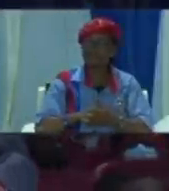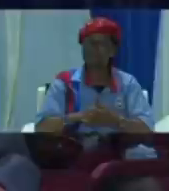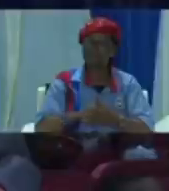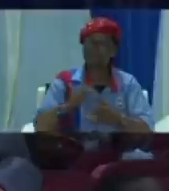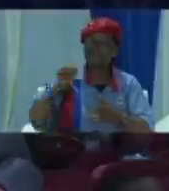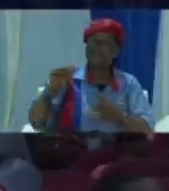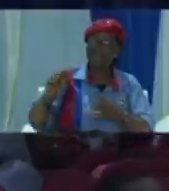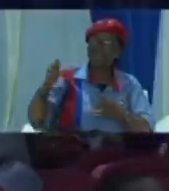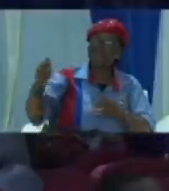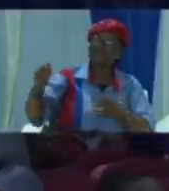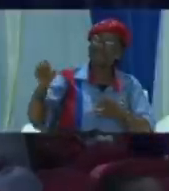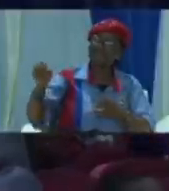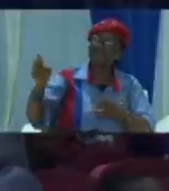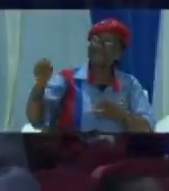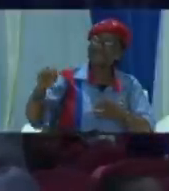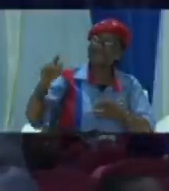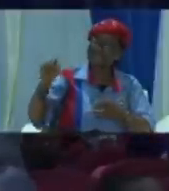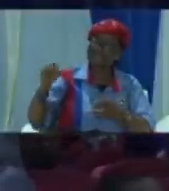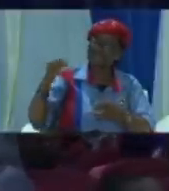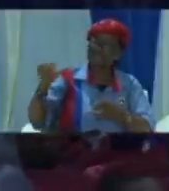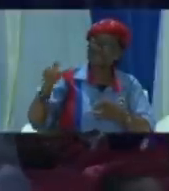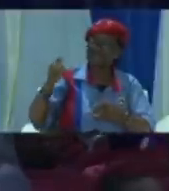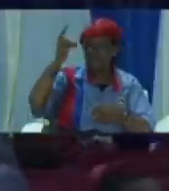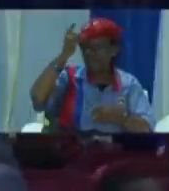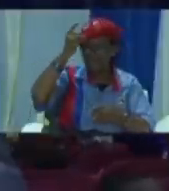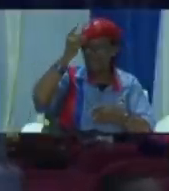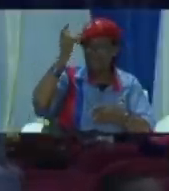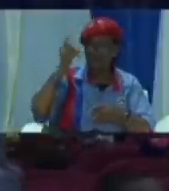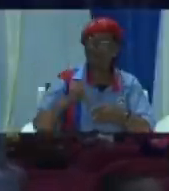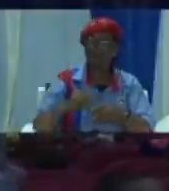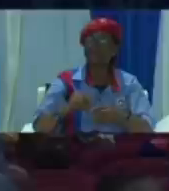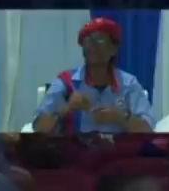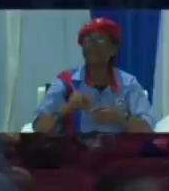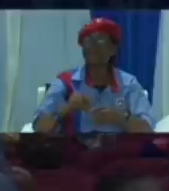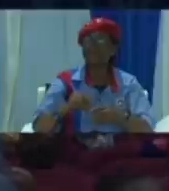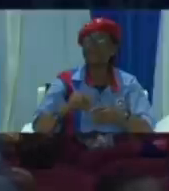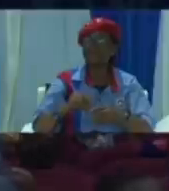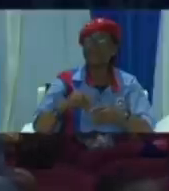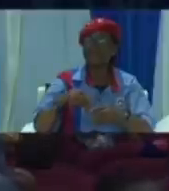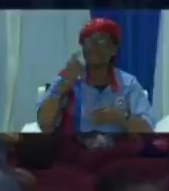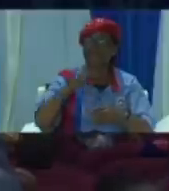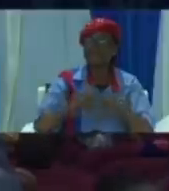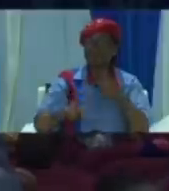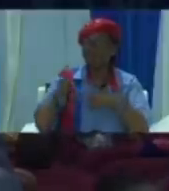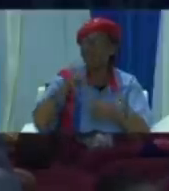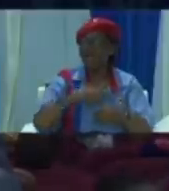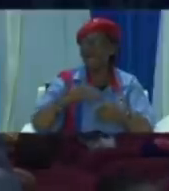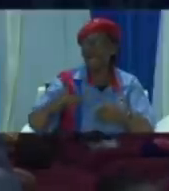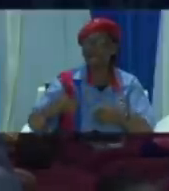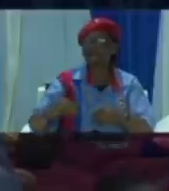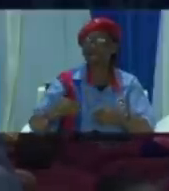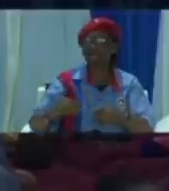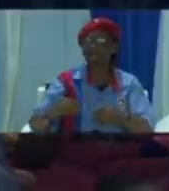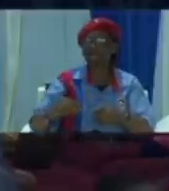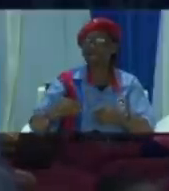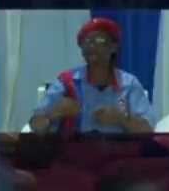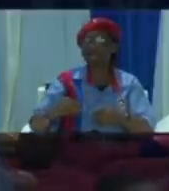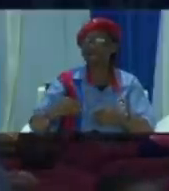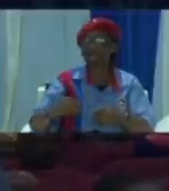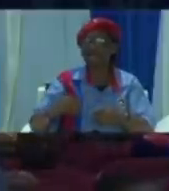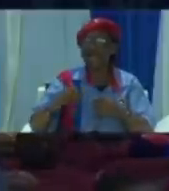devil. Ibati asoju esu ni. Said, come and lie with me.